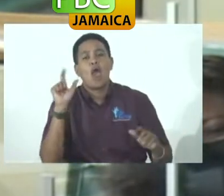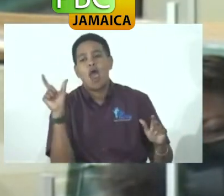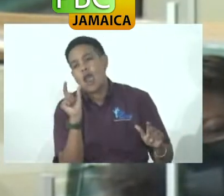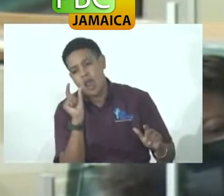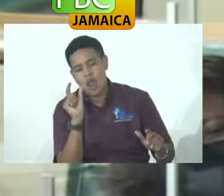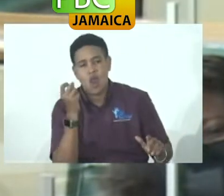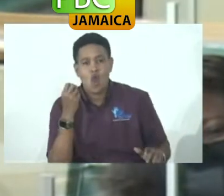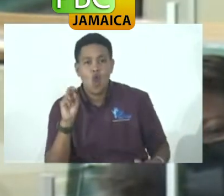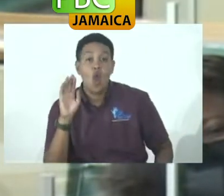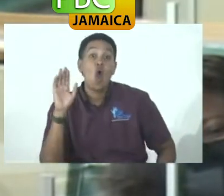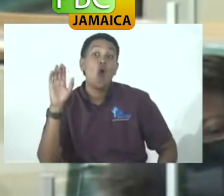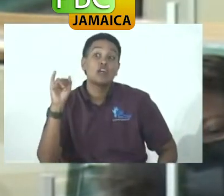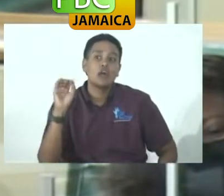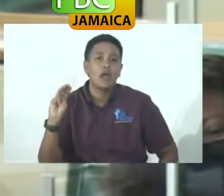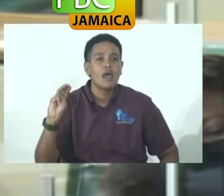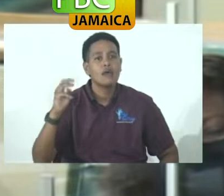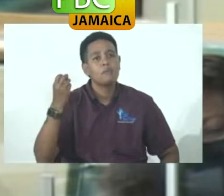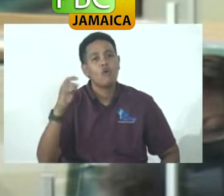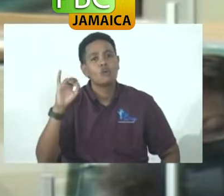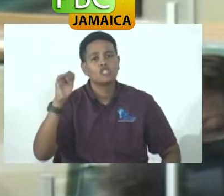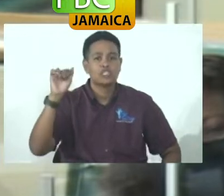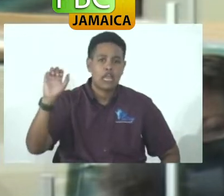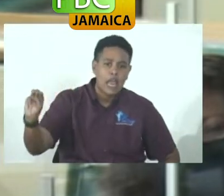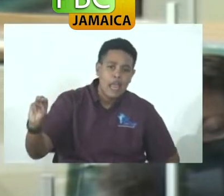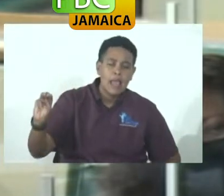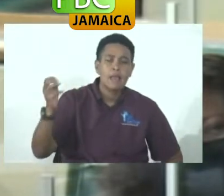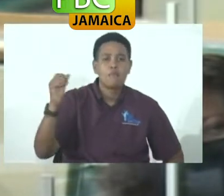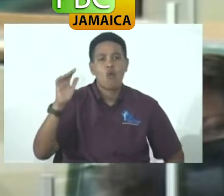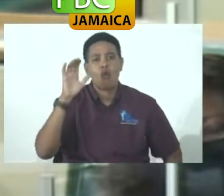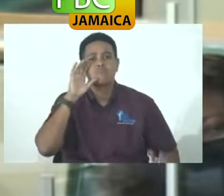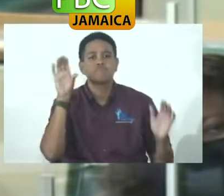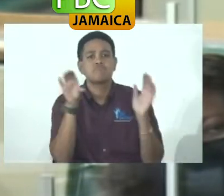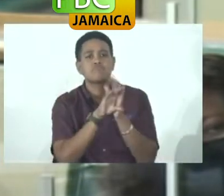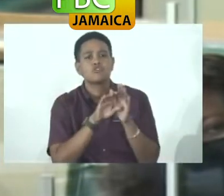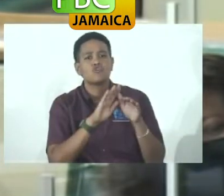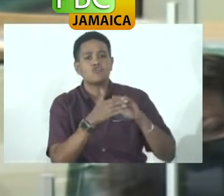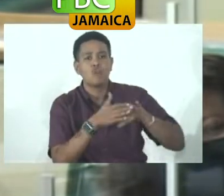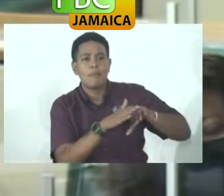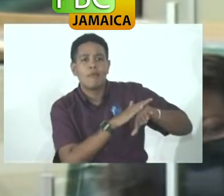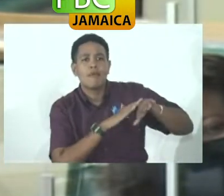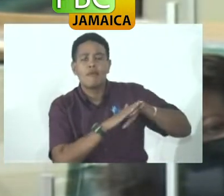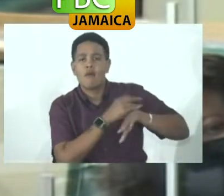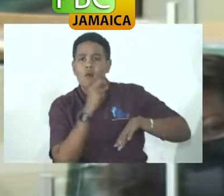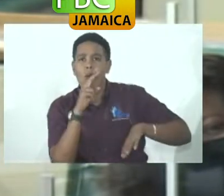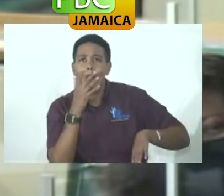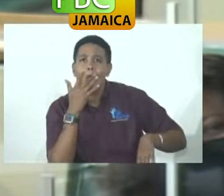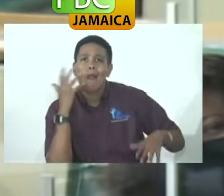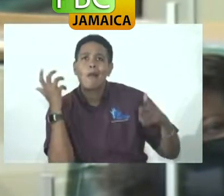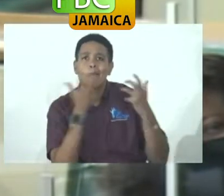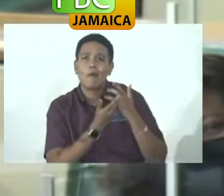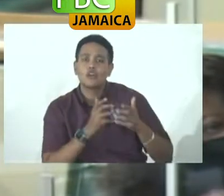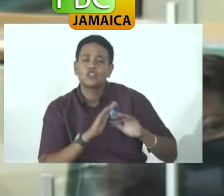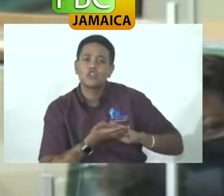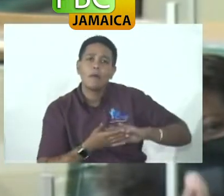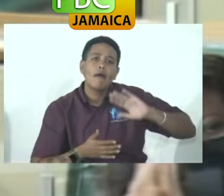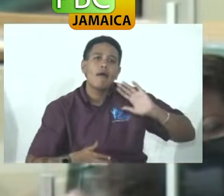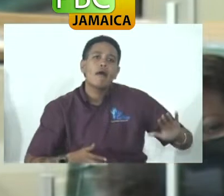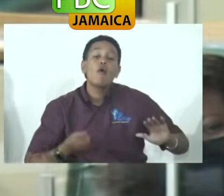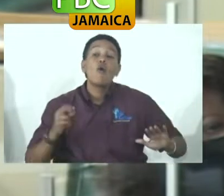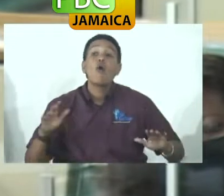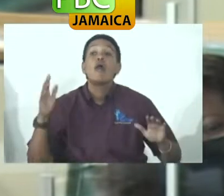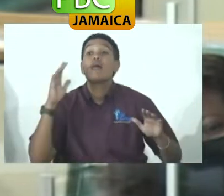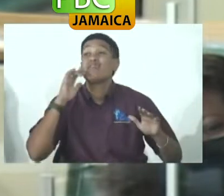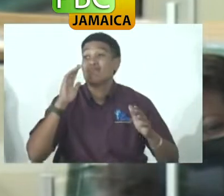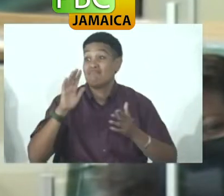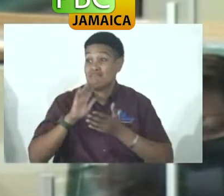or homonyms thereof, a map of Jamaica or the national colors of Jamaica, a map of another country or